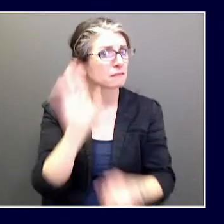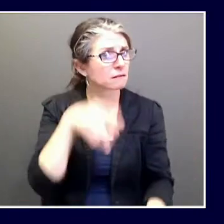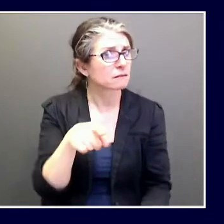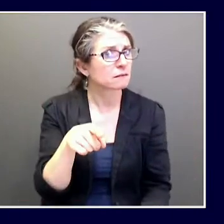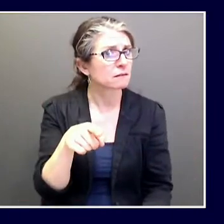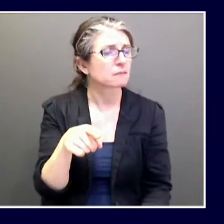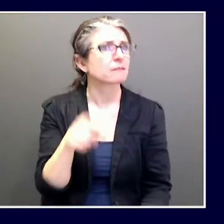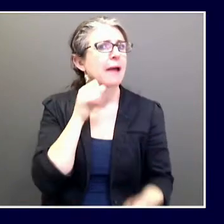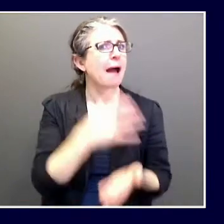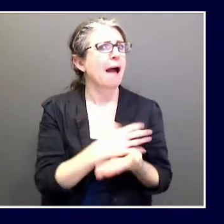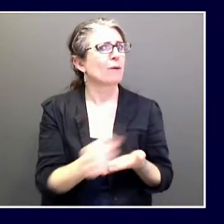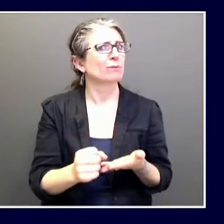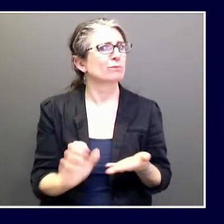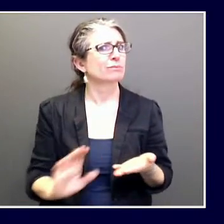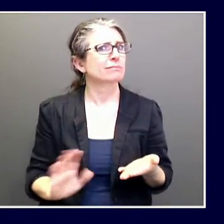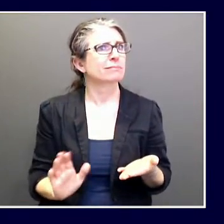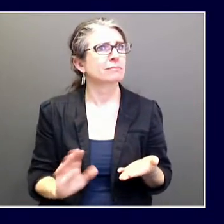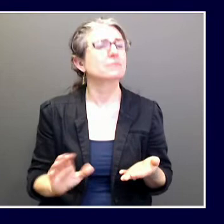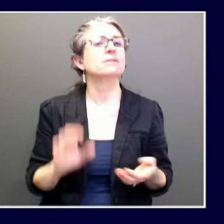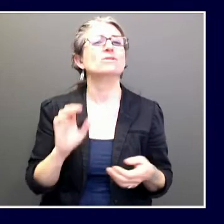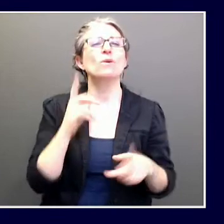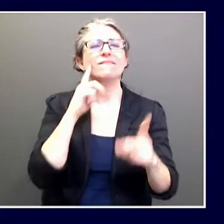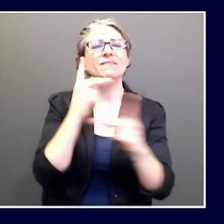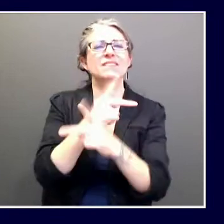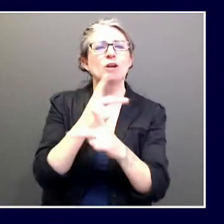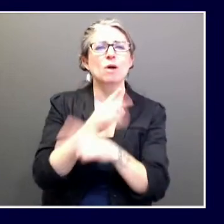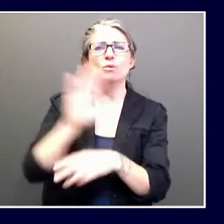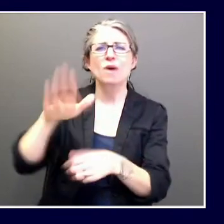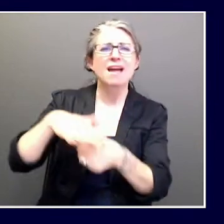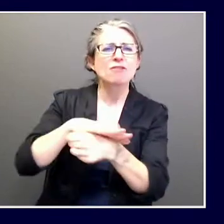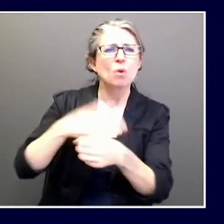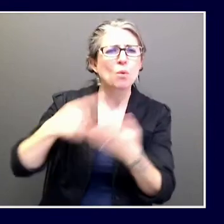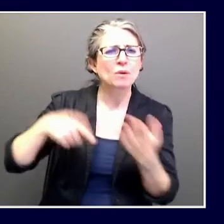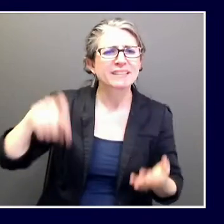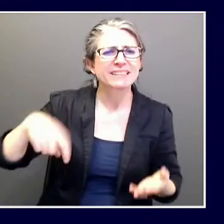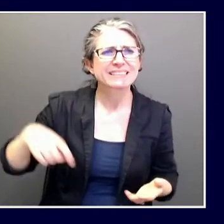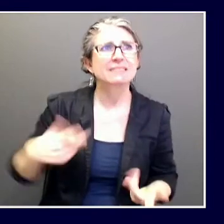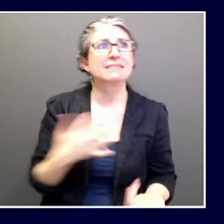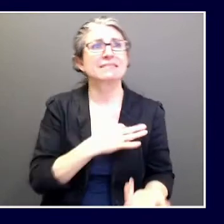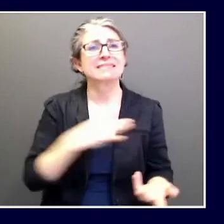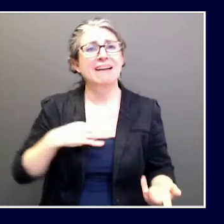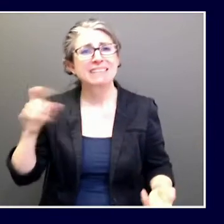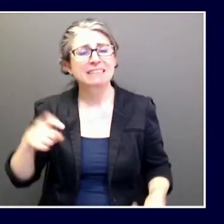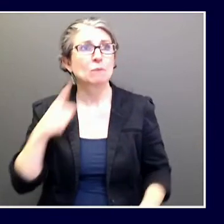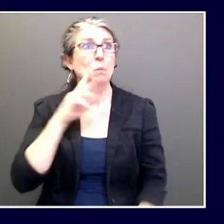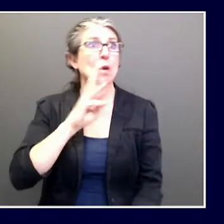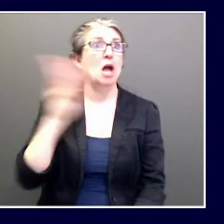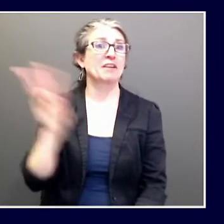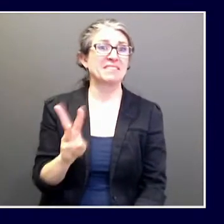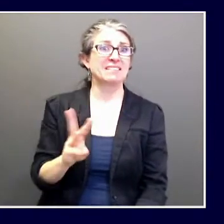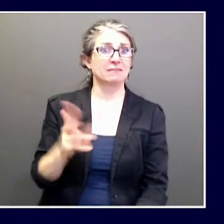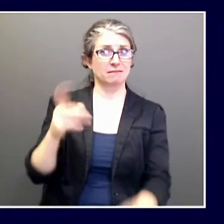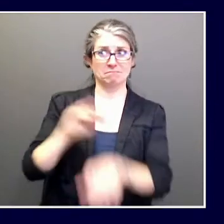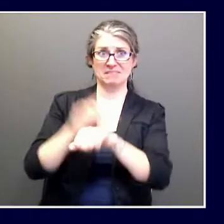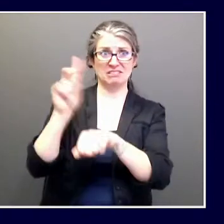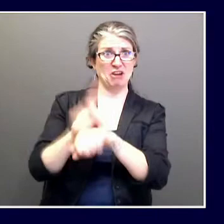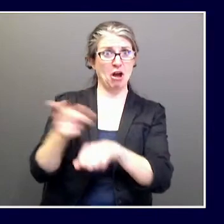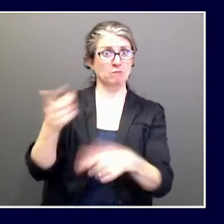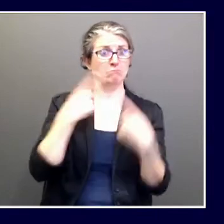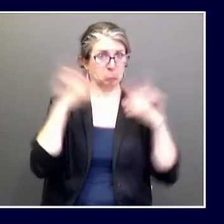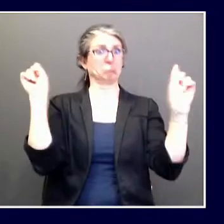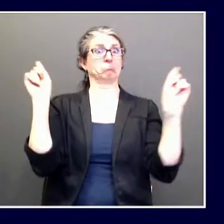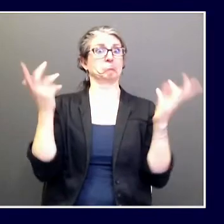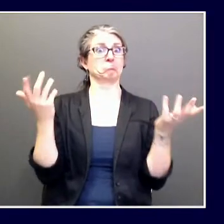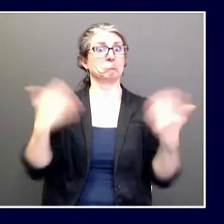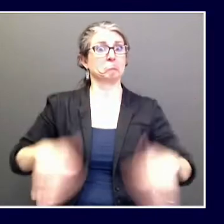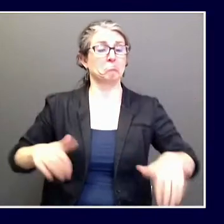with the event in Waterville, which generated more folks than we were, than we projected, which is great. We're going to keep looking for